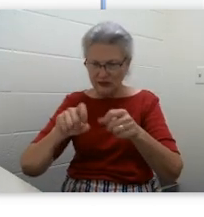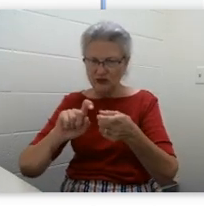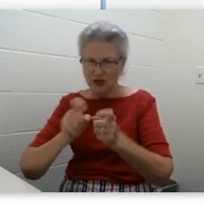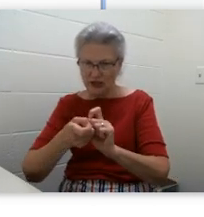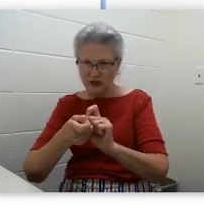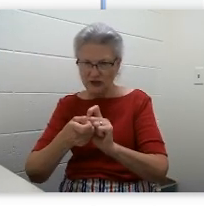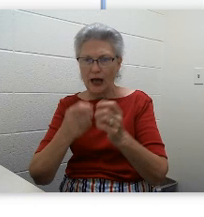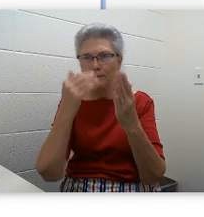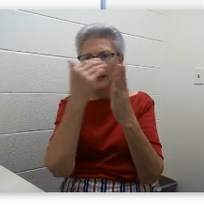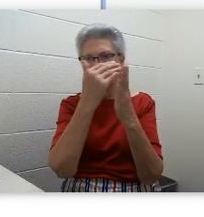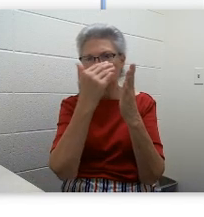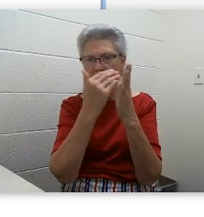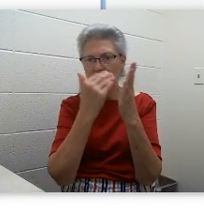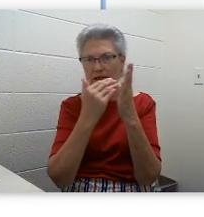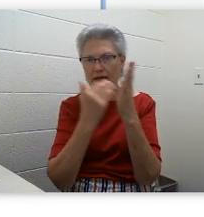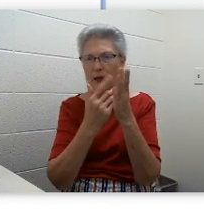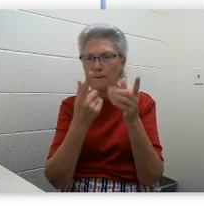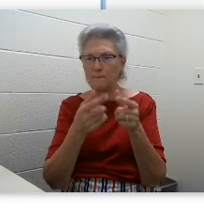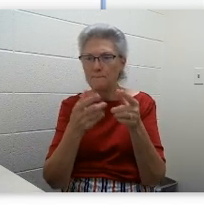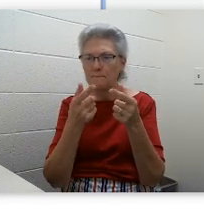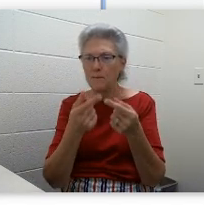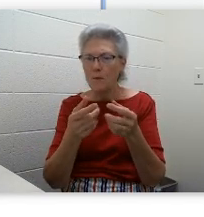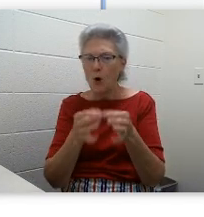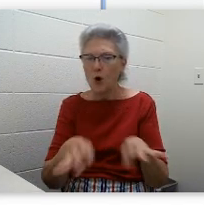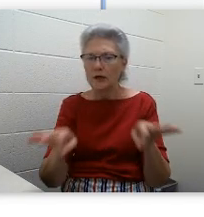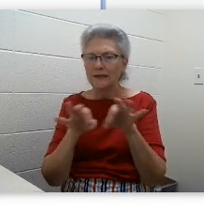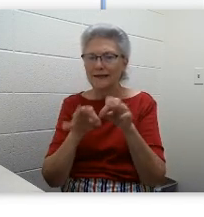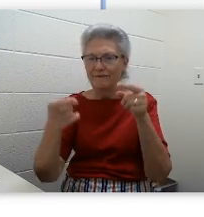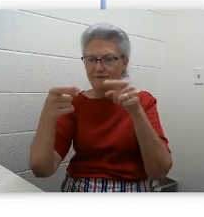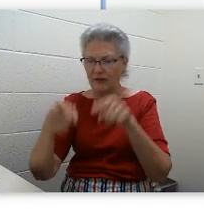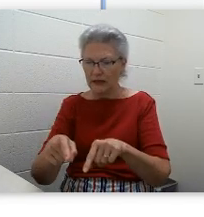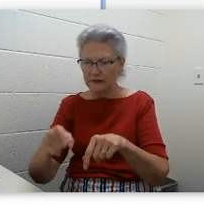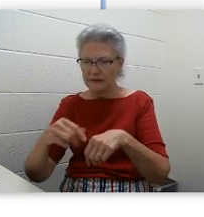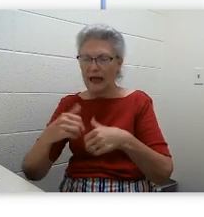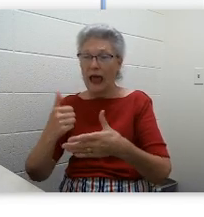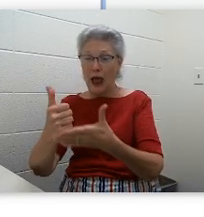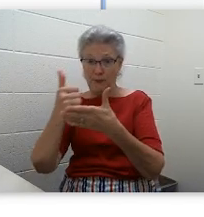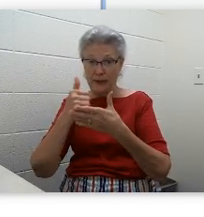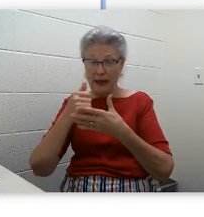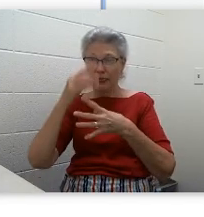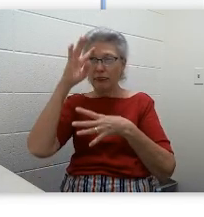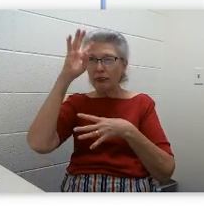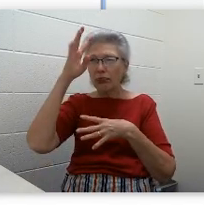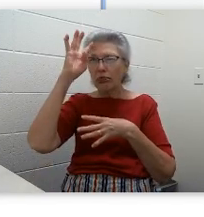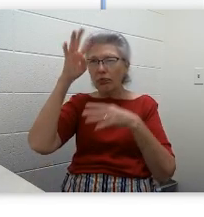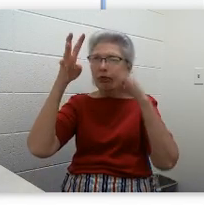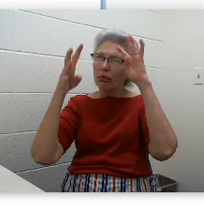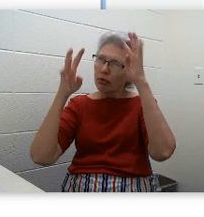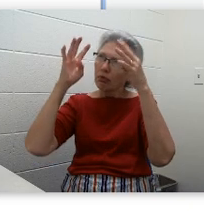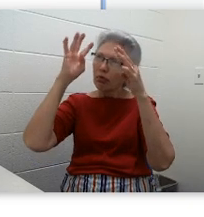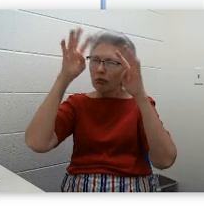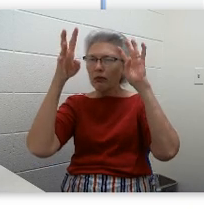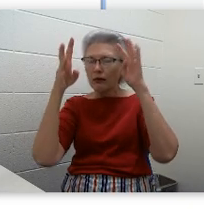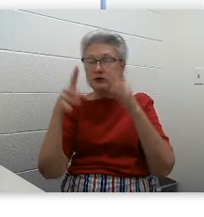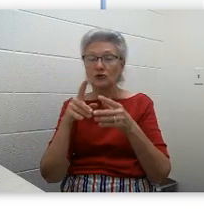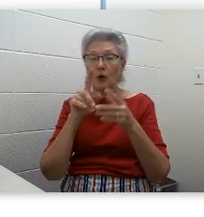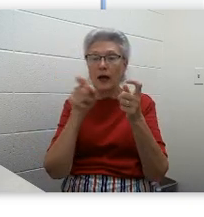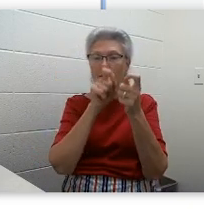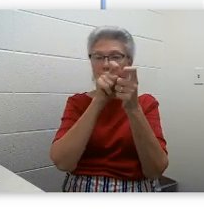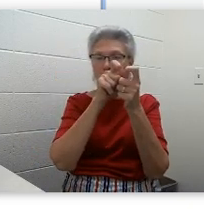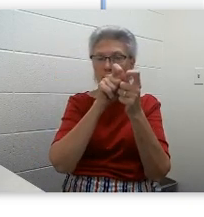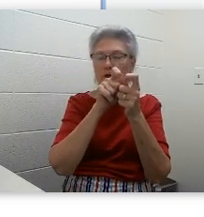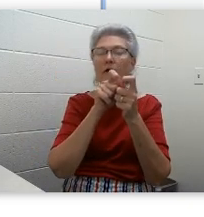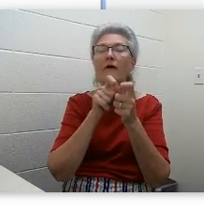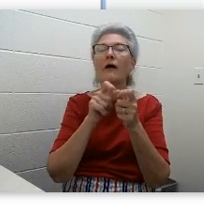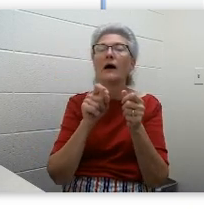will make a list of the key events to help me brainstorm. So what I've done is I've pinpointed certain events that